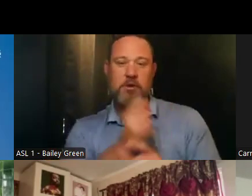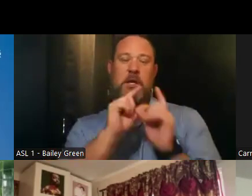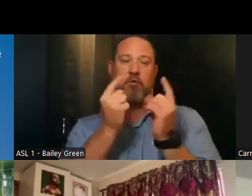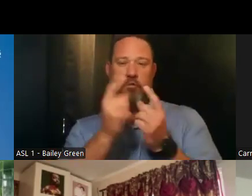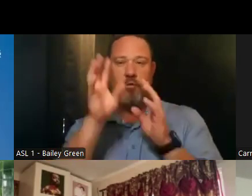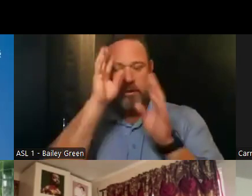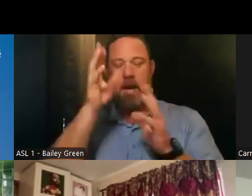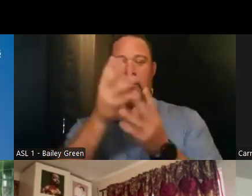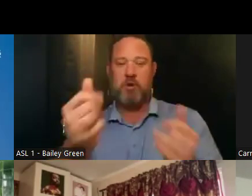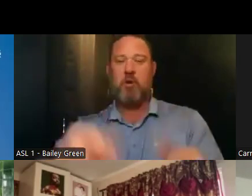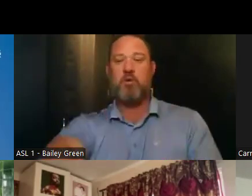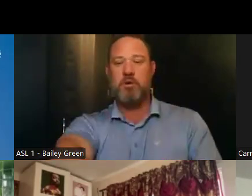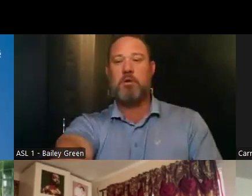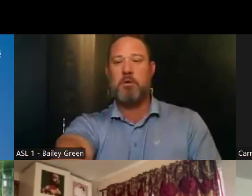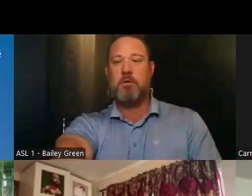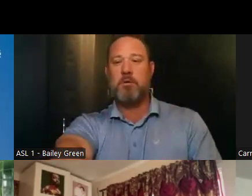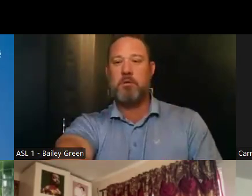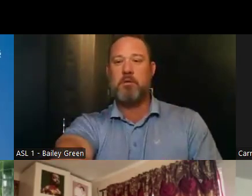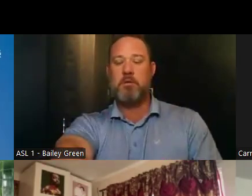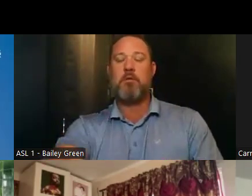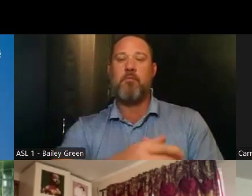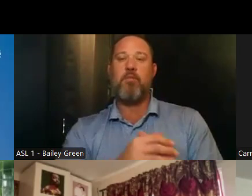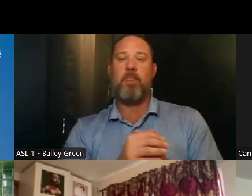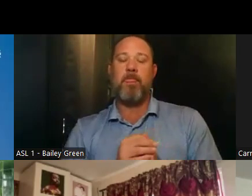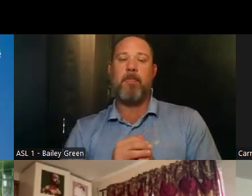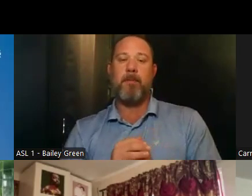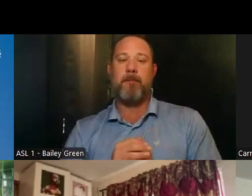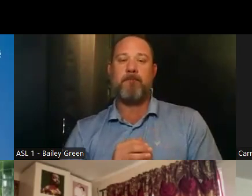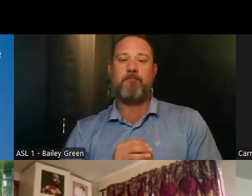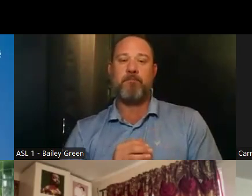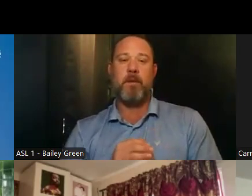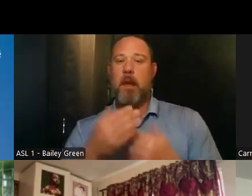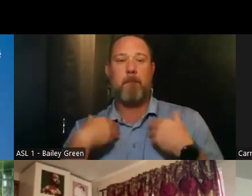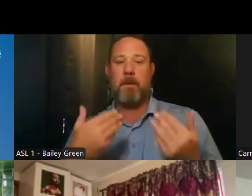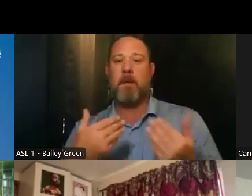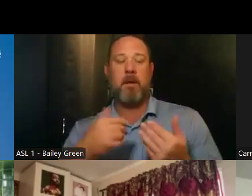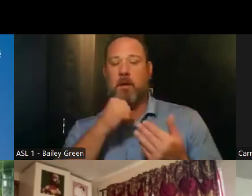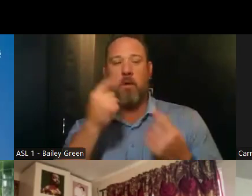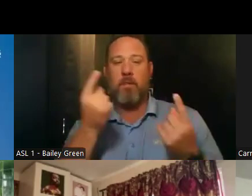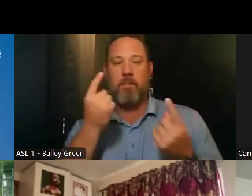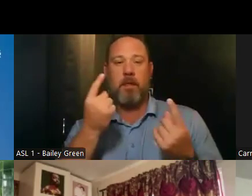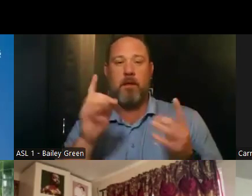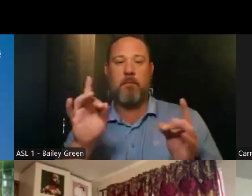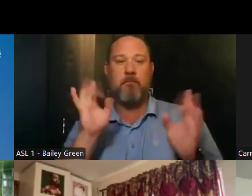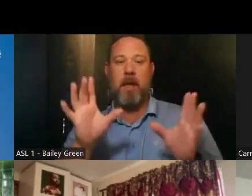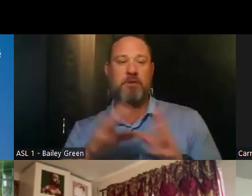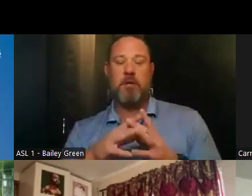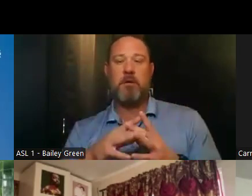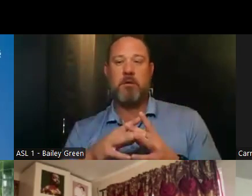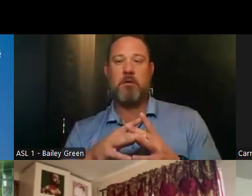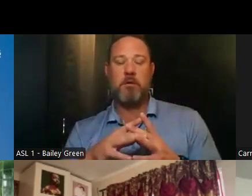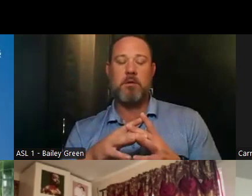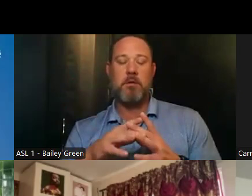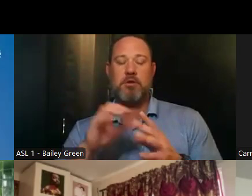creative solutions that, you know, it, I'm going to admit, I don't think there's like a magic bullet out there that's going